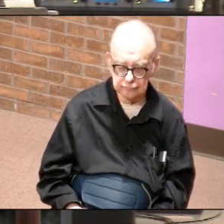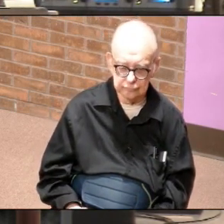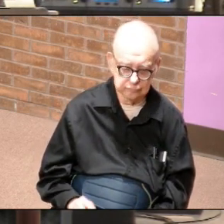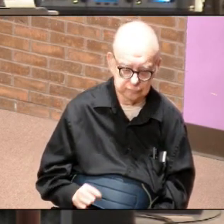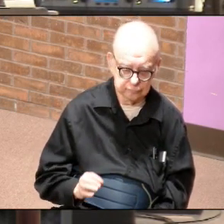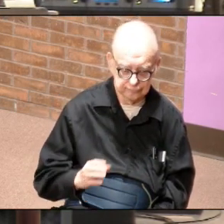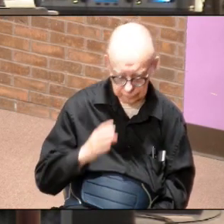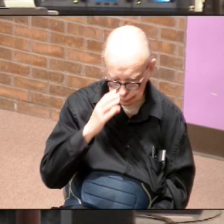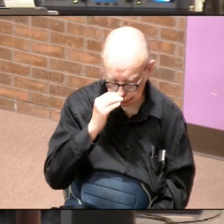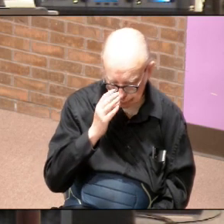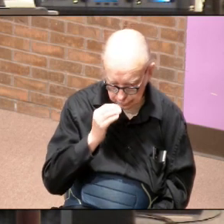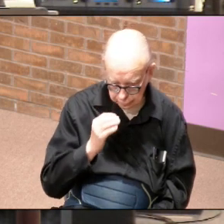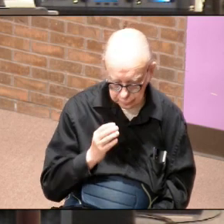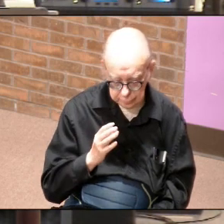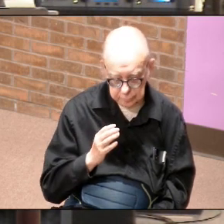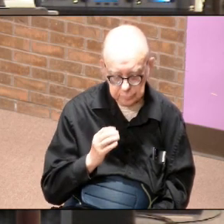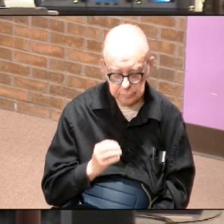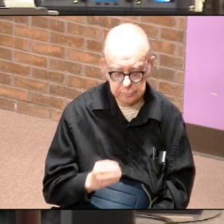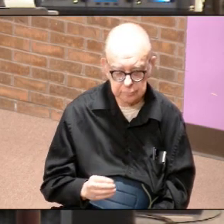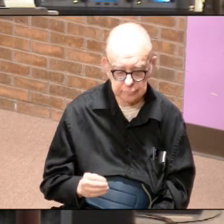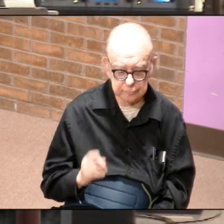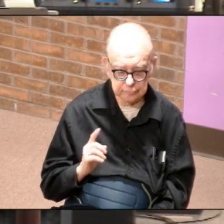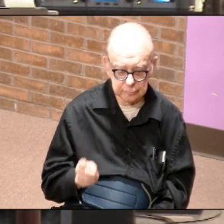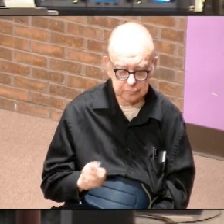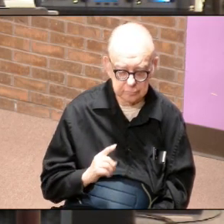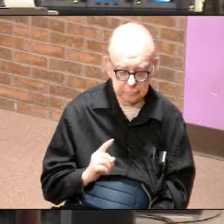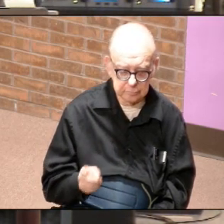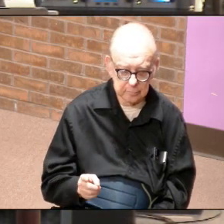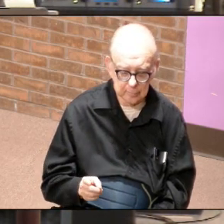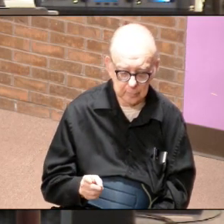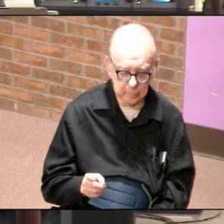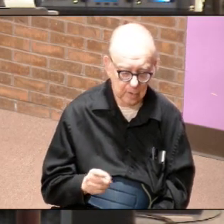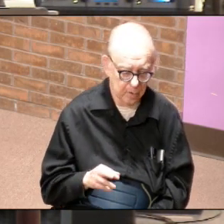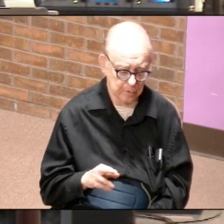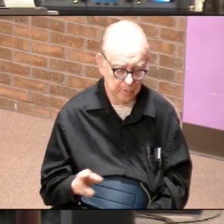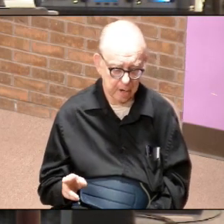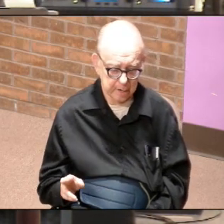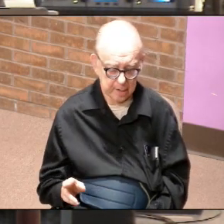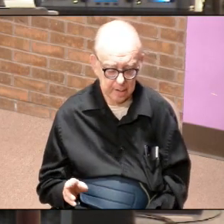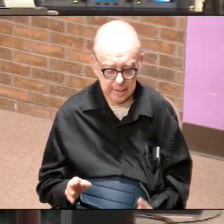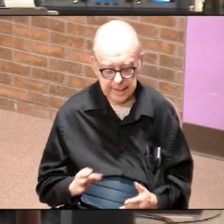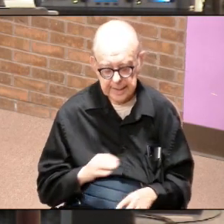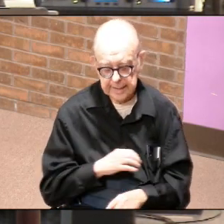The little boy had gone over to the right-hand side.